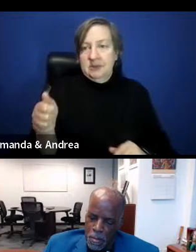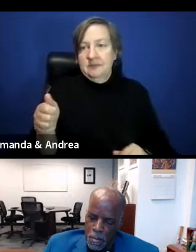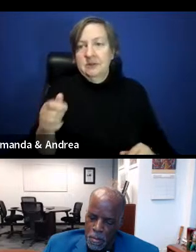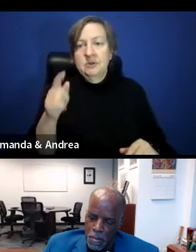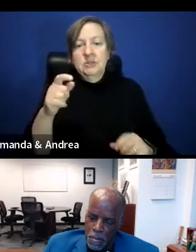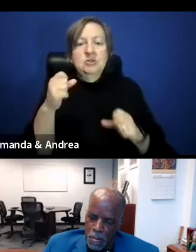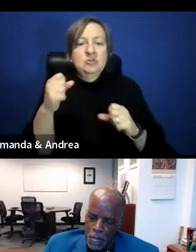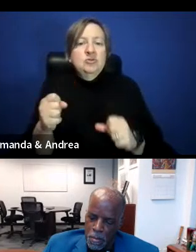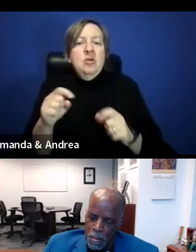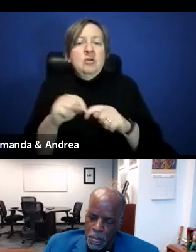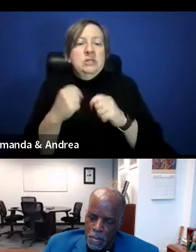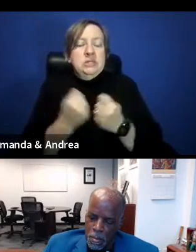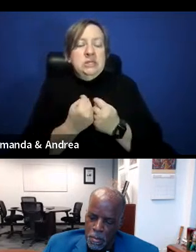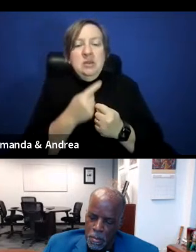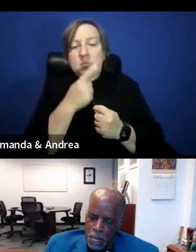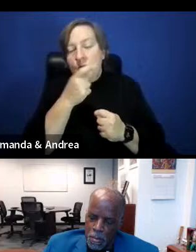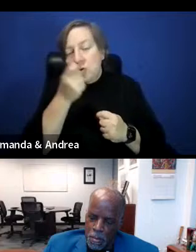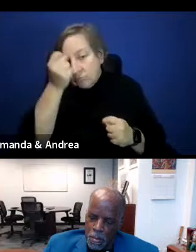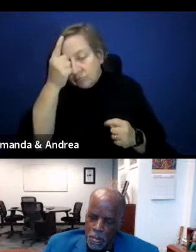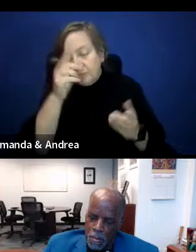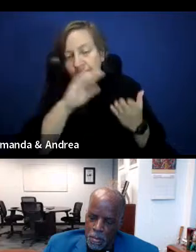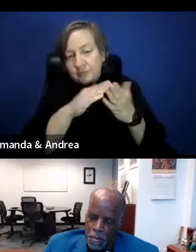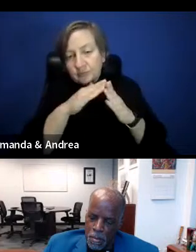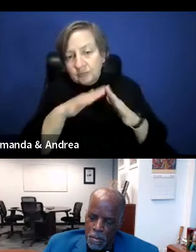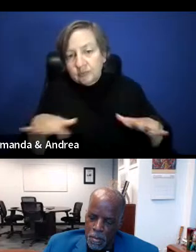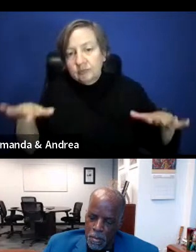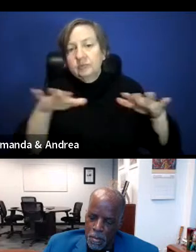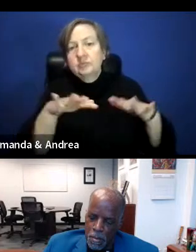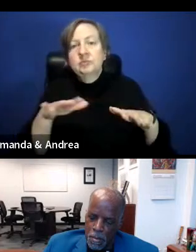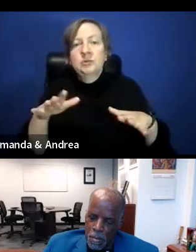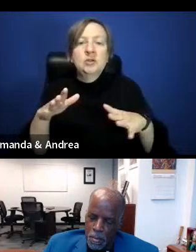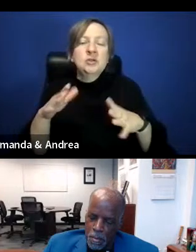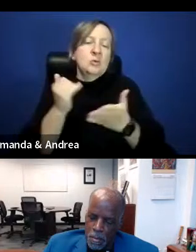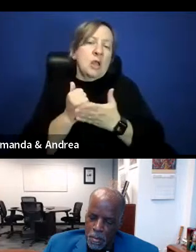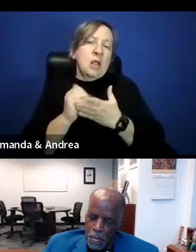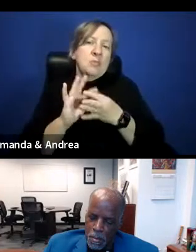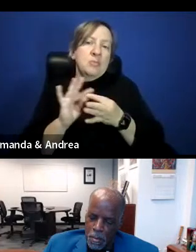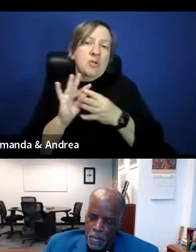strong team that has a pulse on those communities to bring those comments forward.